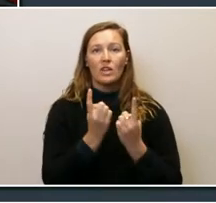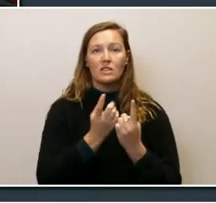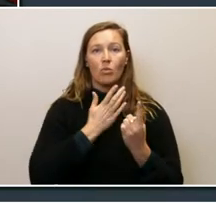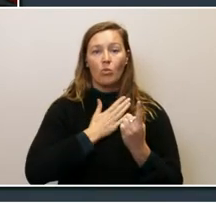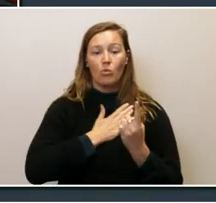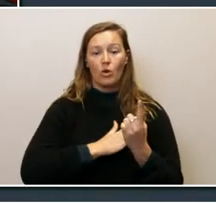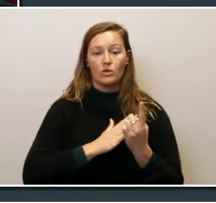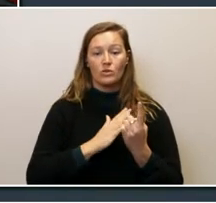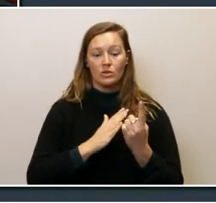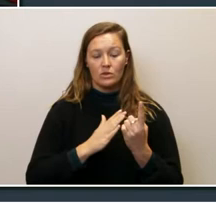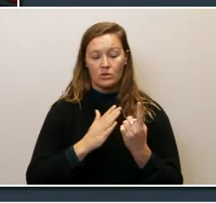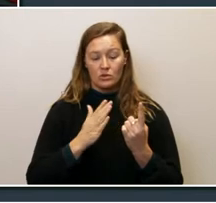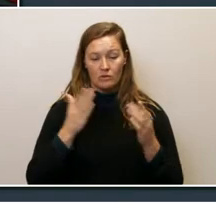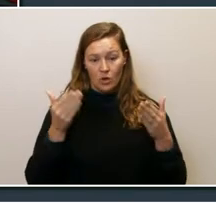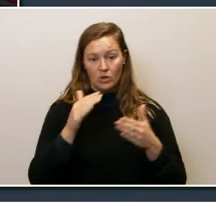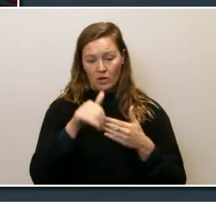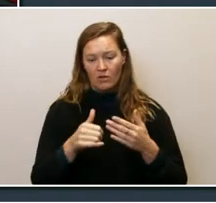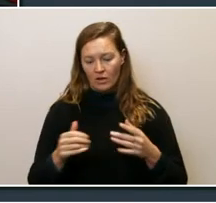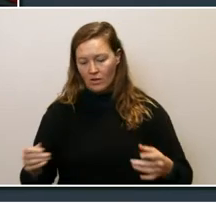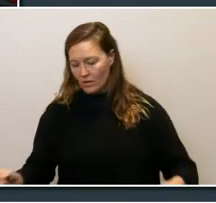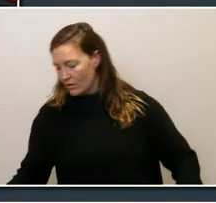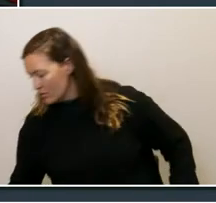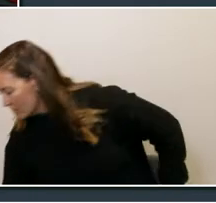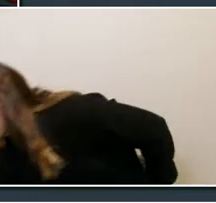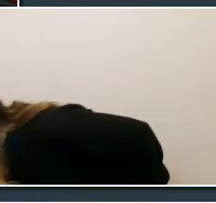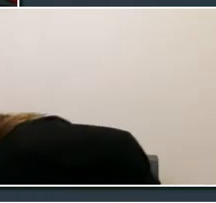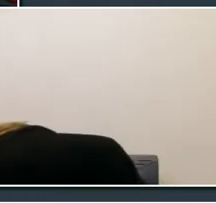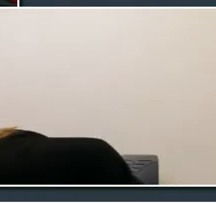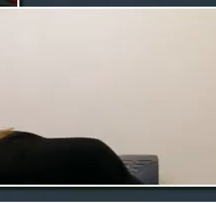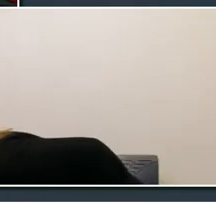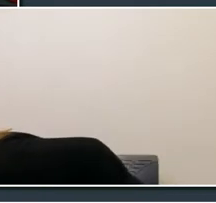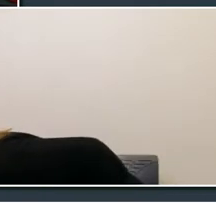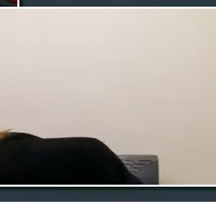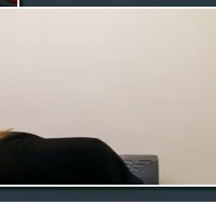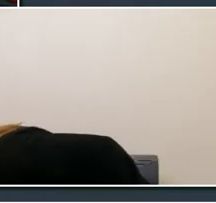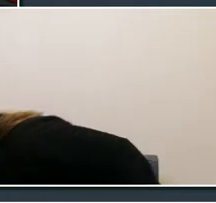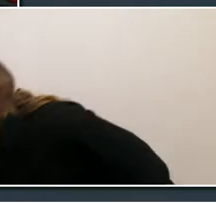things I'm really quite hot on. For probably as long as I've been an MP,